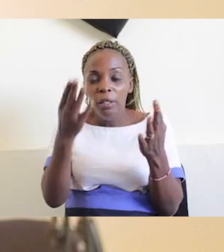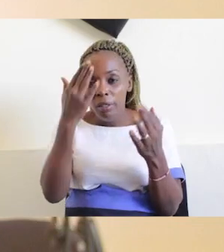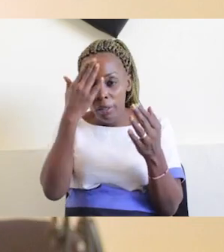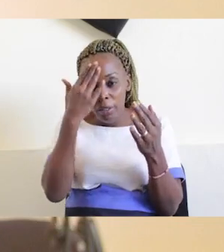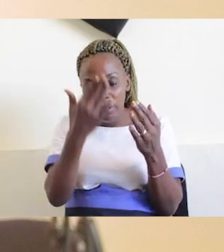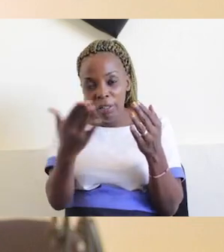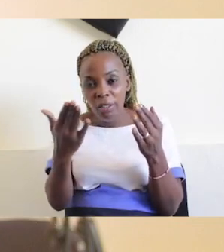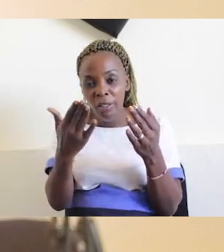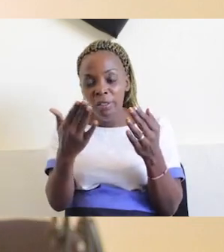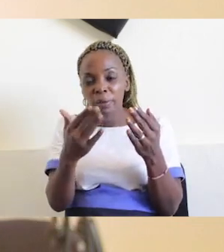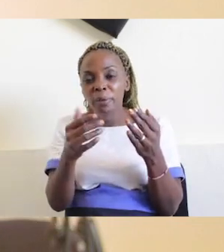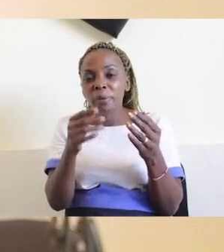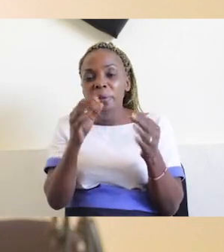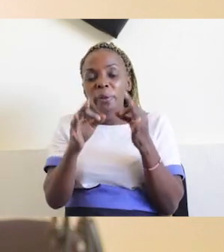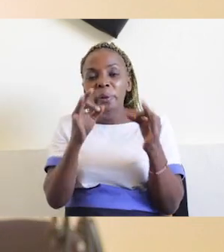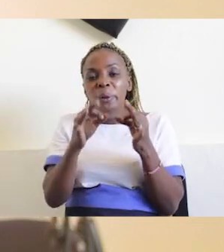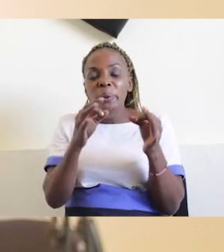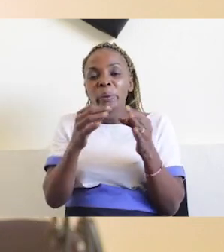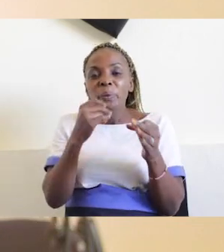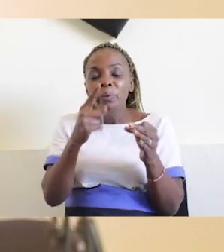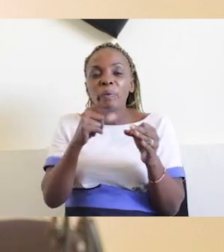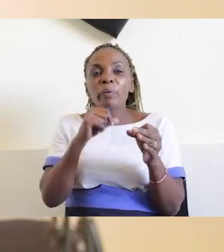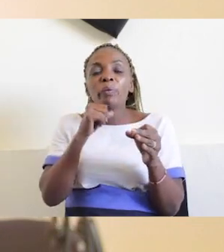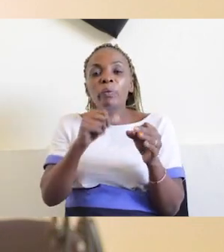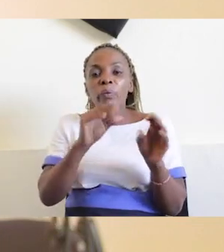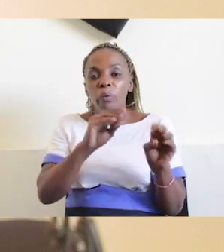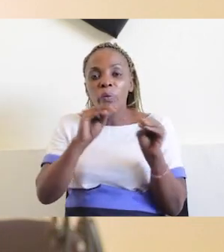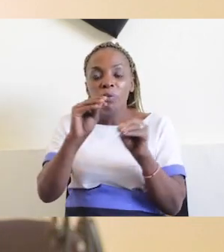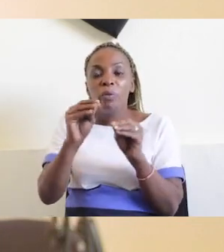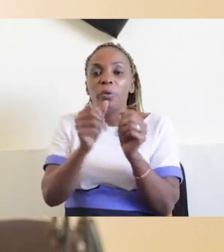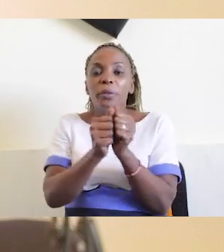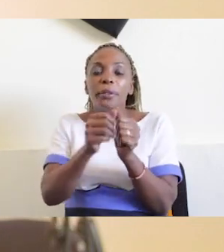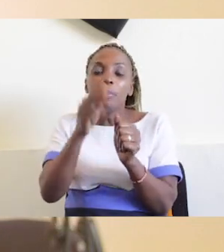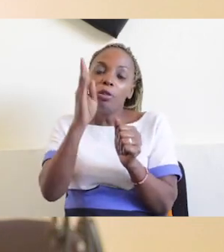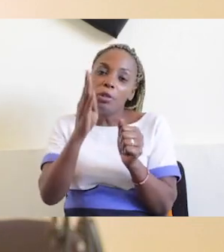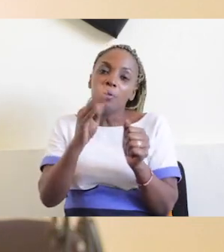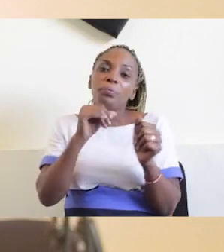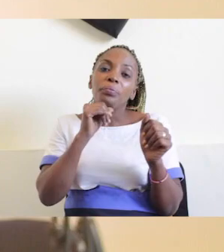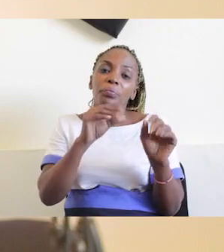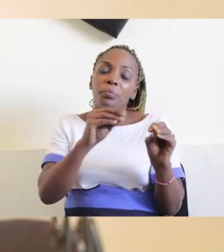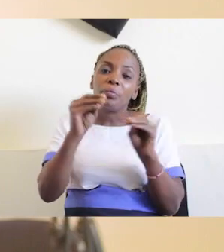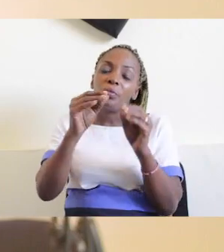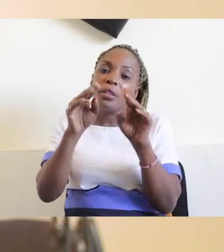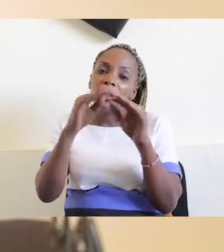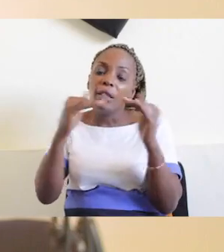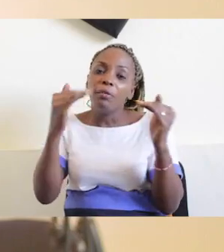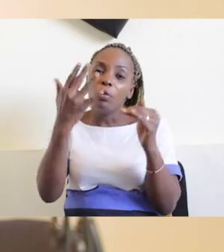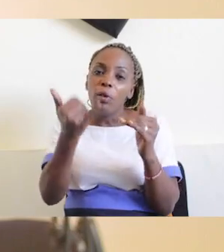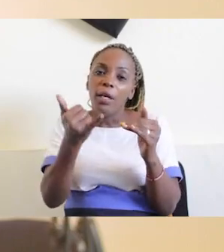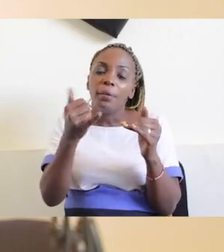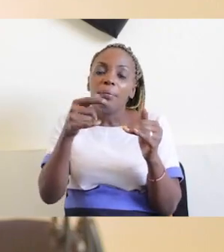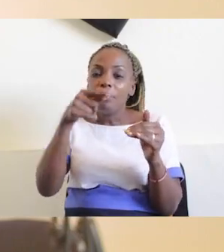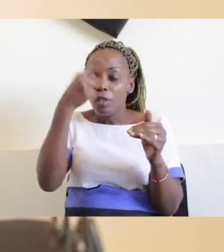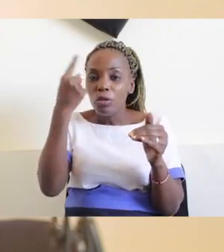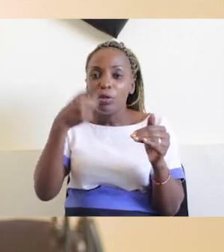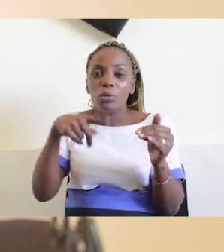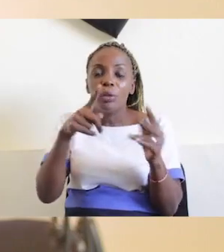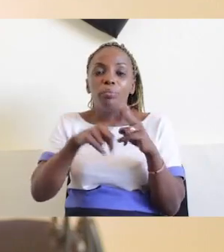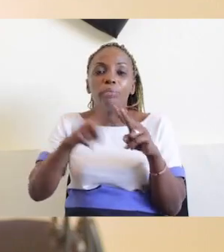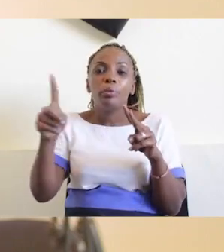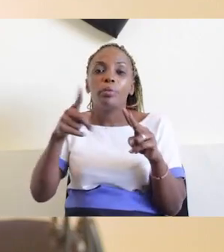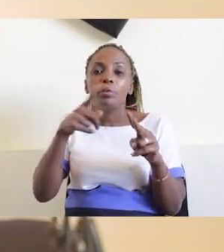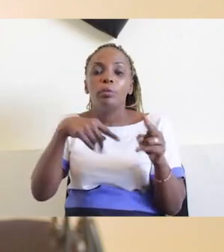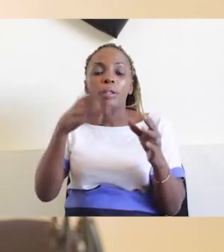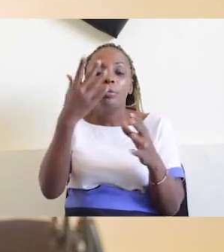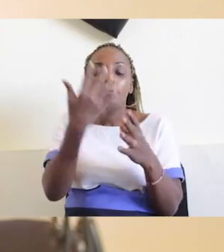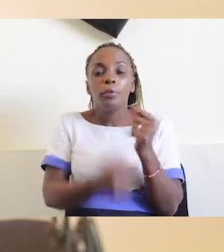to soar with God. We end up not soaring to that level because we took off, you know, just like an